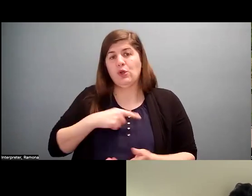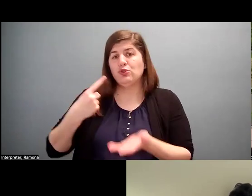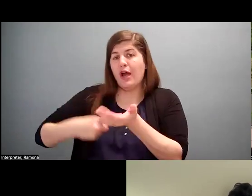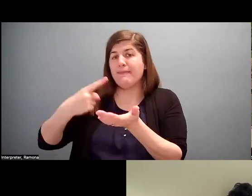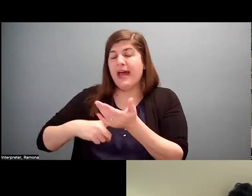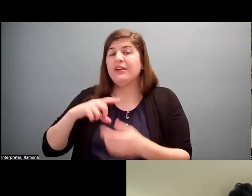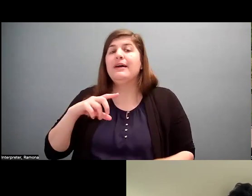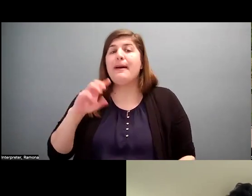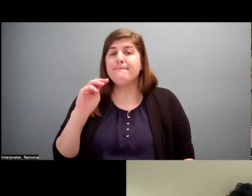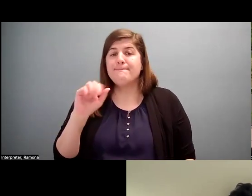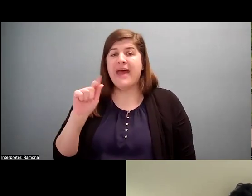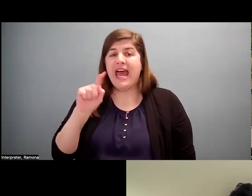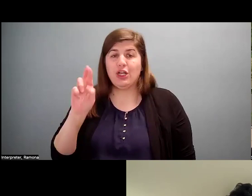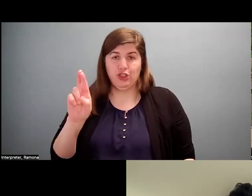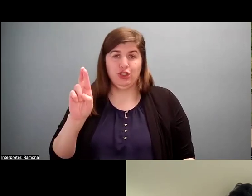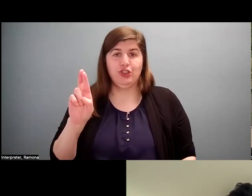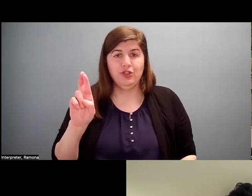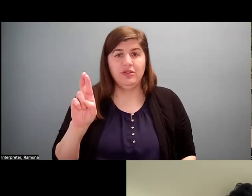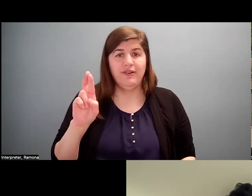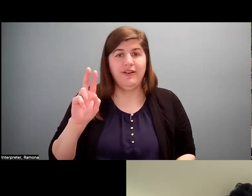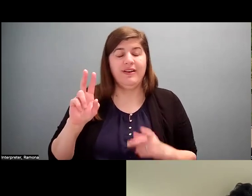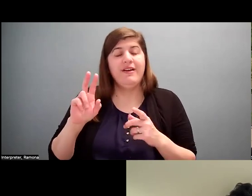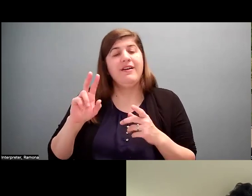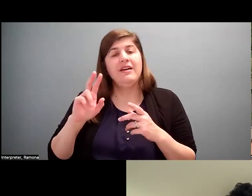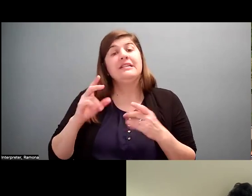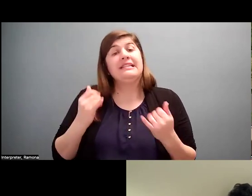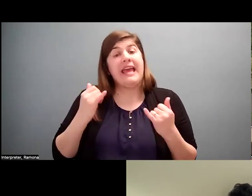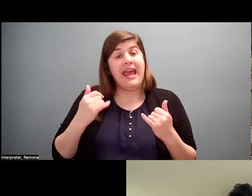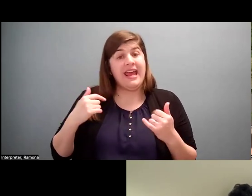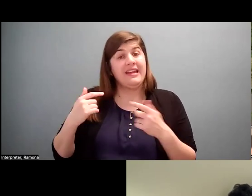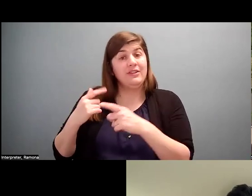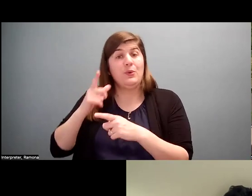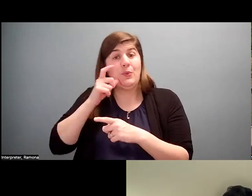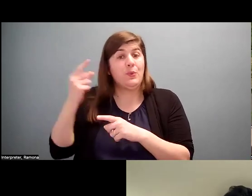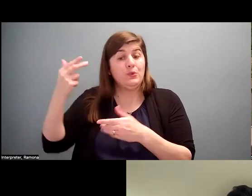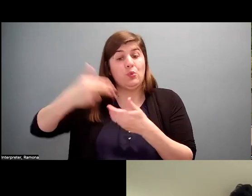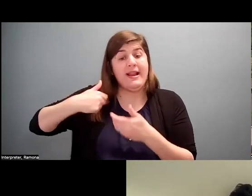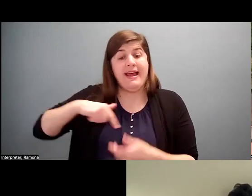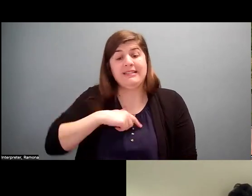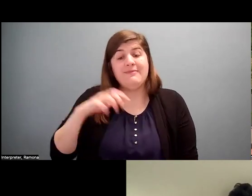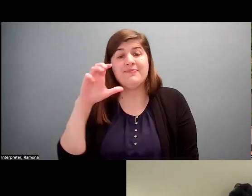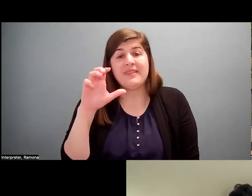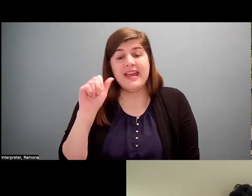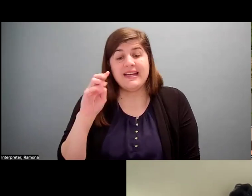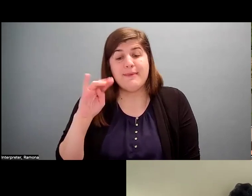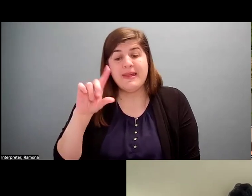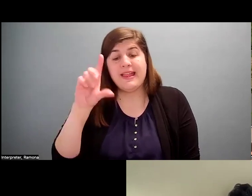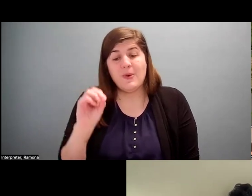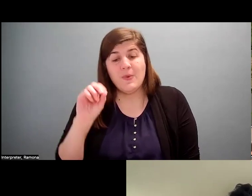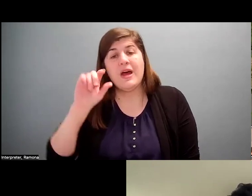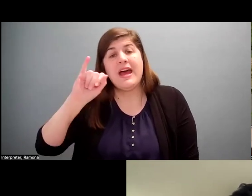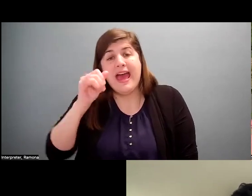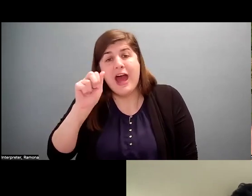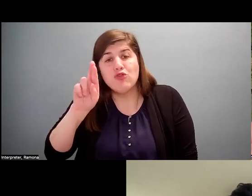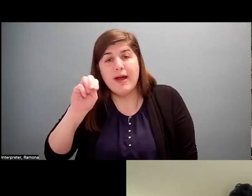of matter version of plasma. We're being joined today by Camilo Jaramillo-Correa, who will